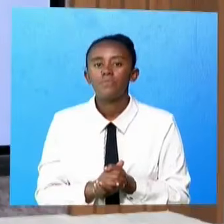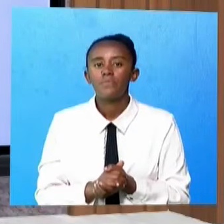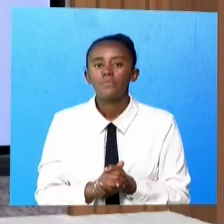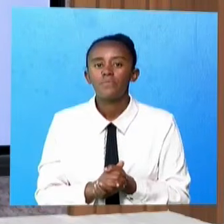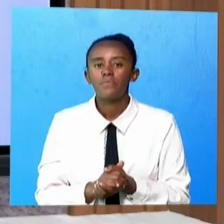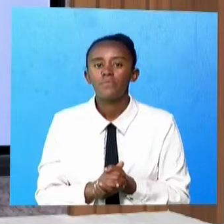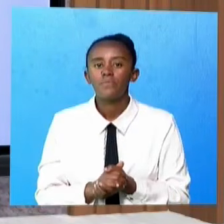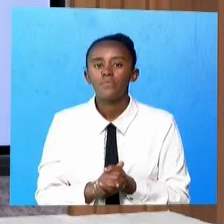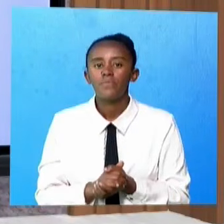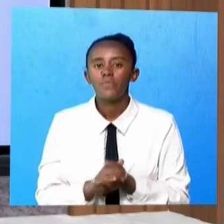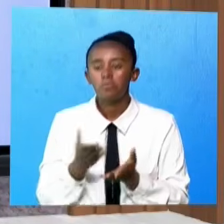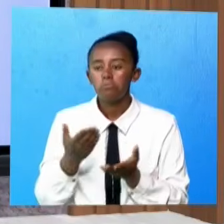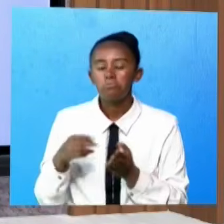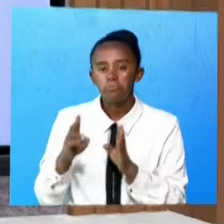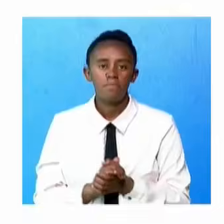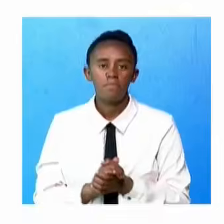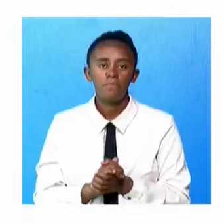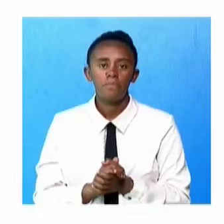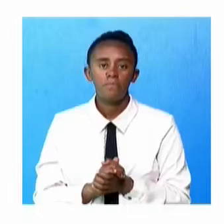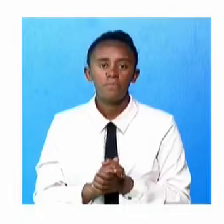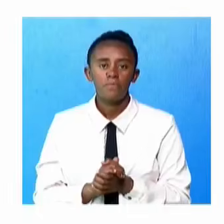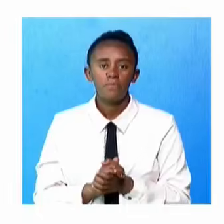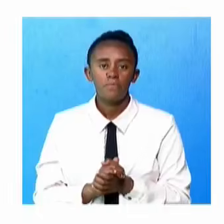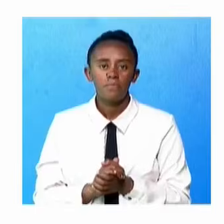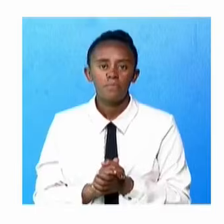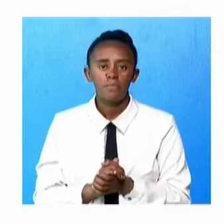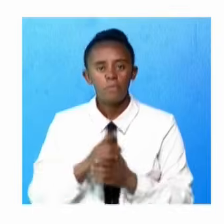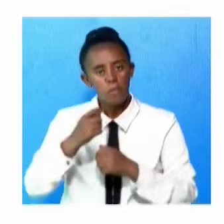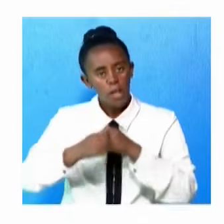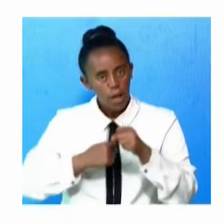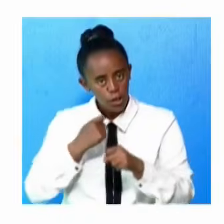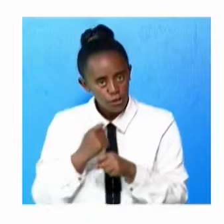and talk about age,